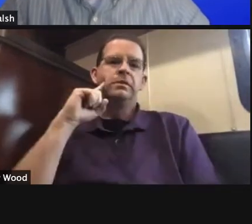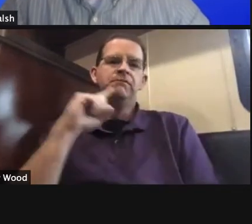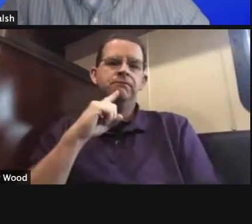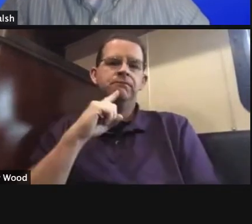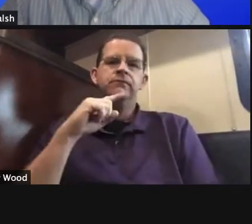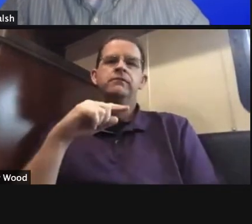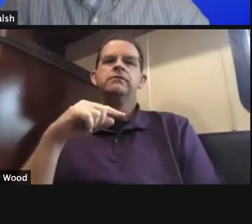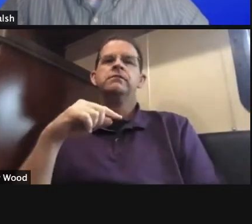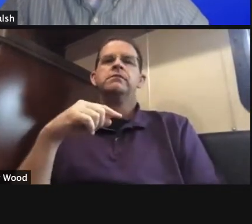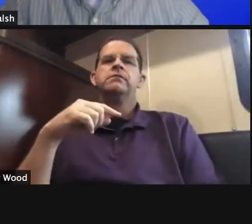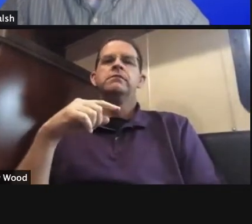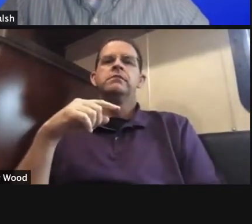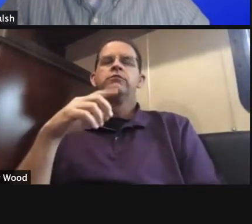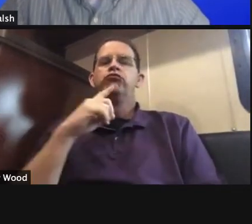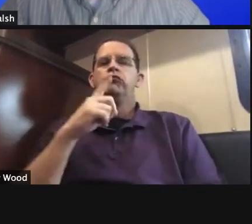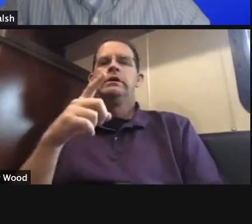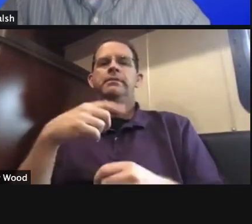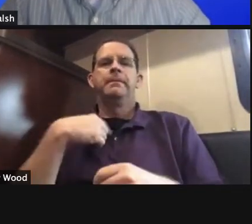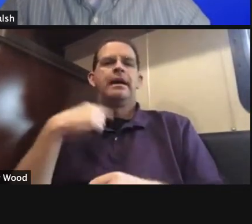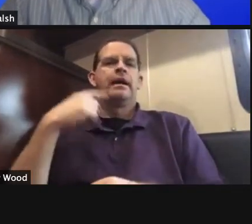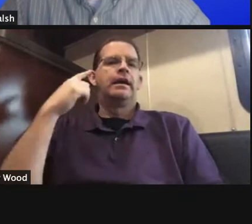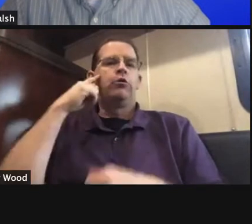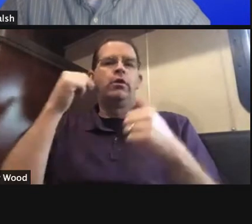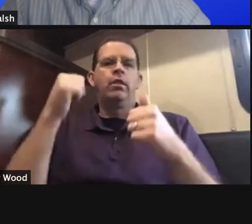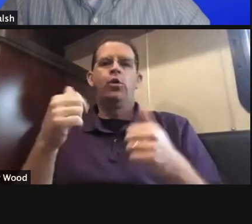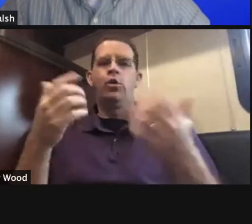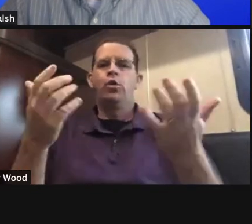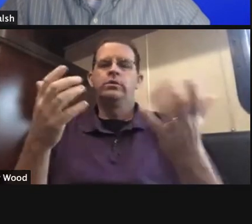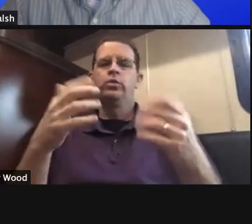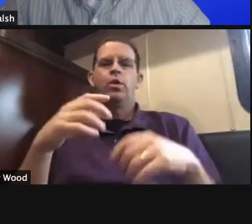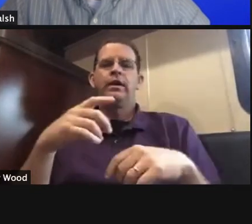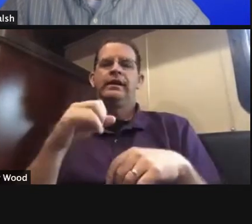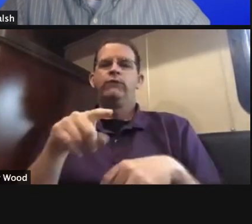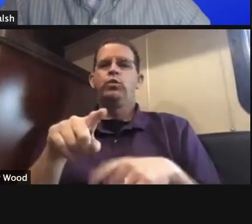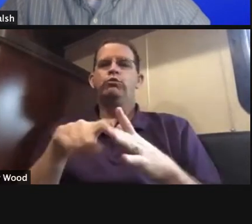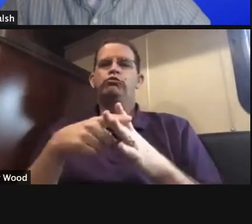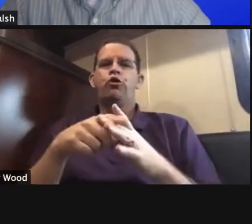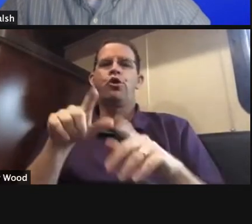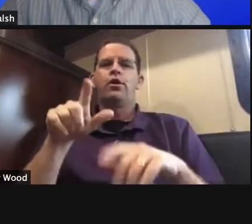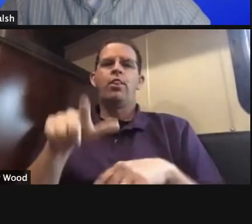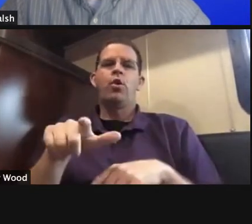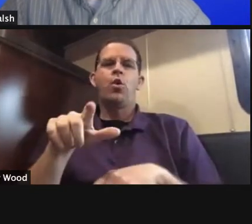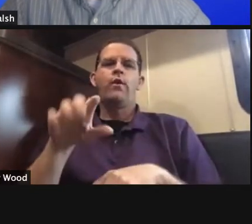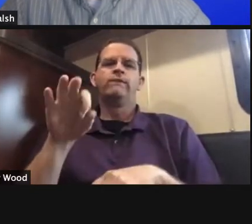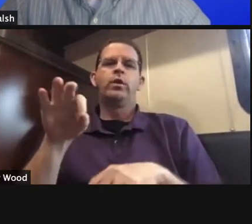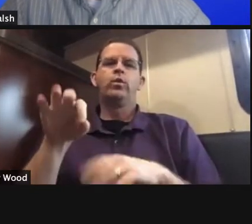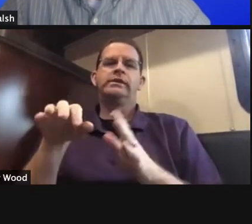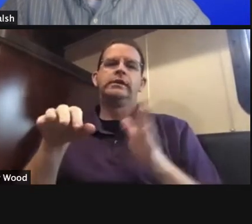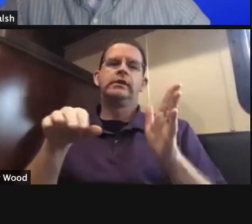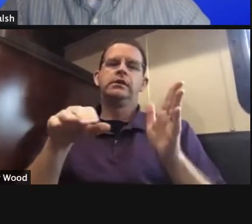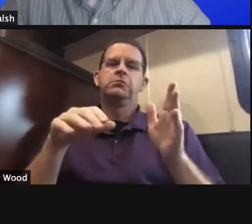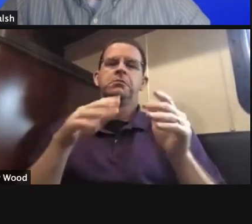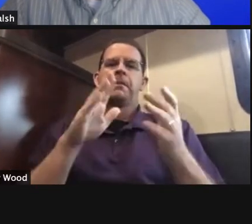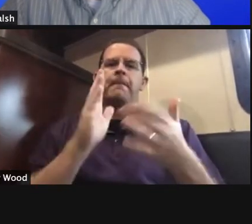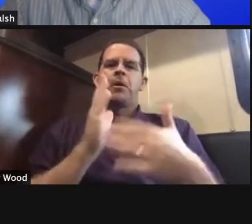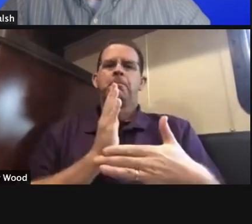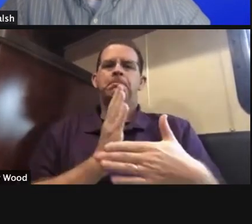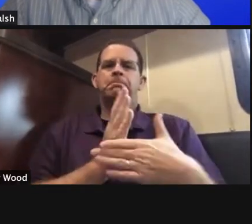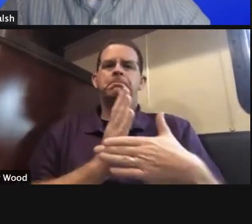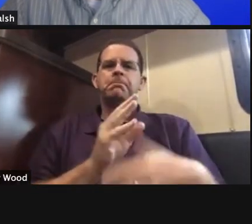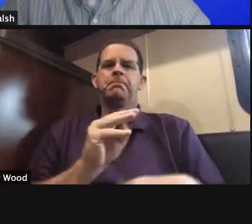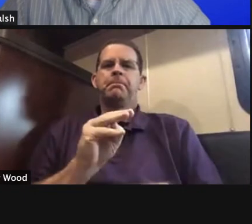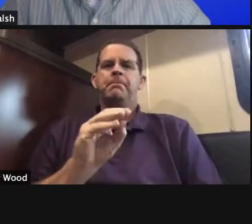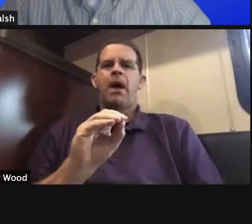Thank you. Um, yes, I was born deaf. Really, my hearing loss, um, if you start on the lower